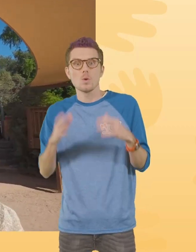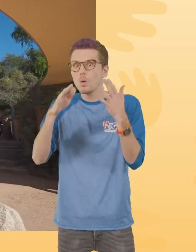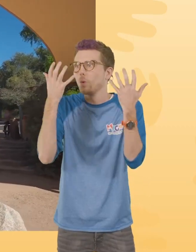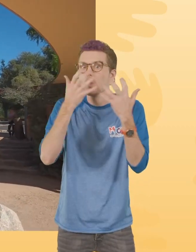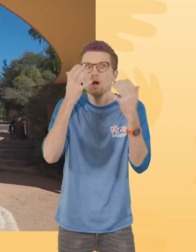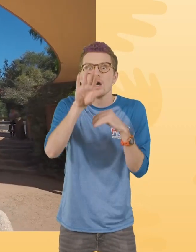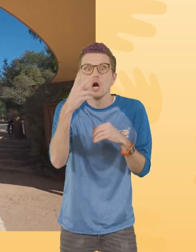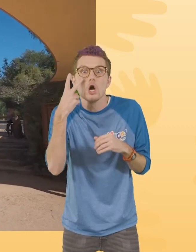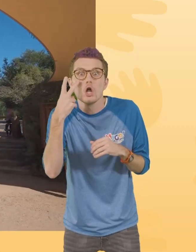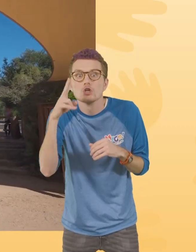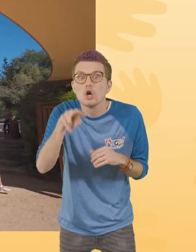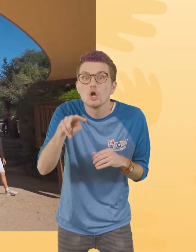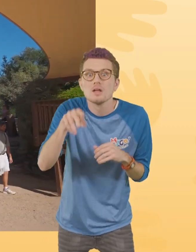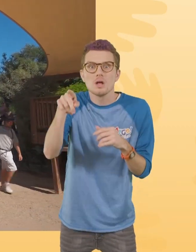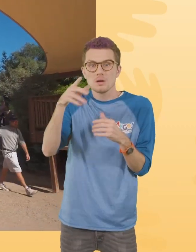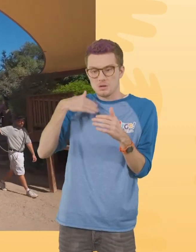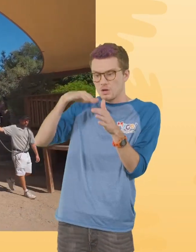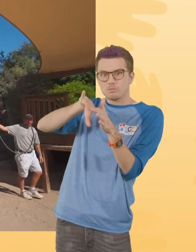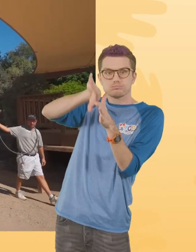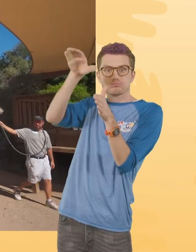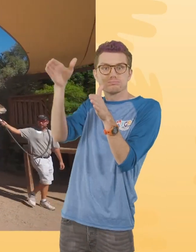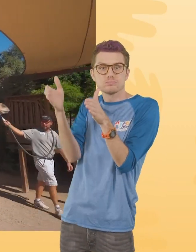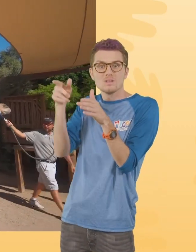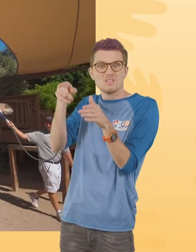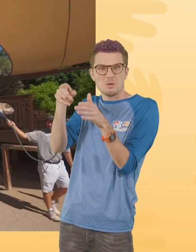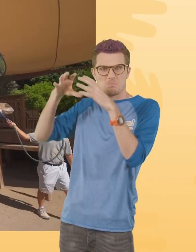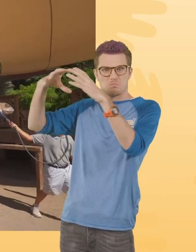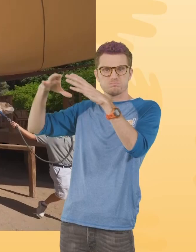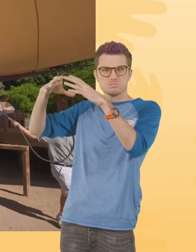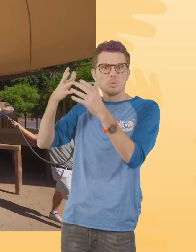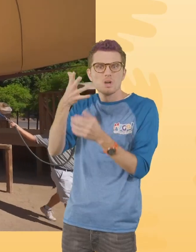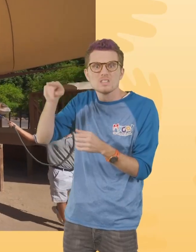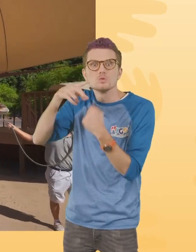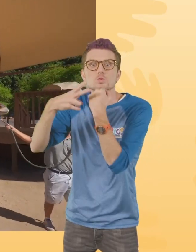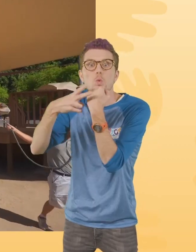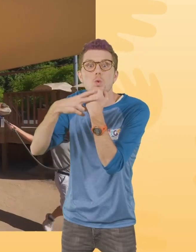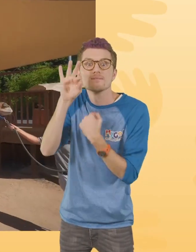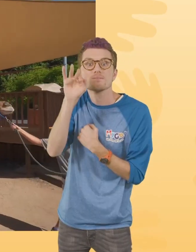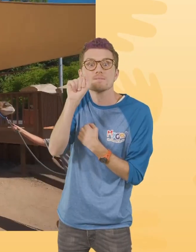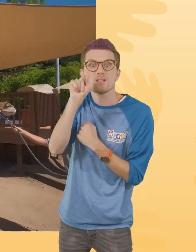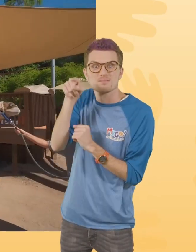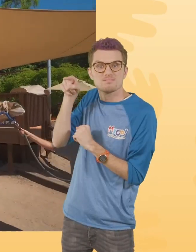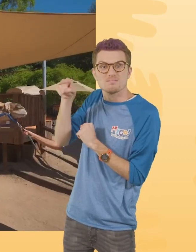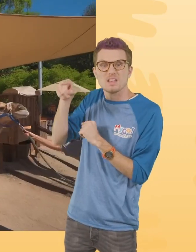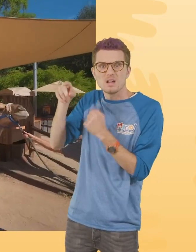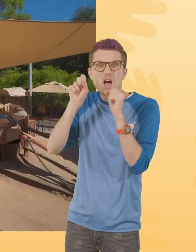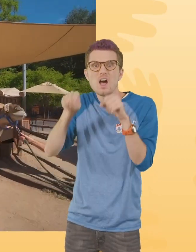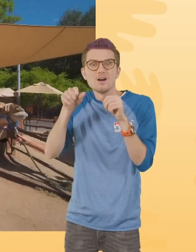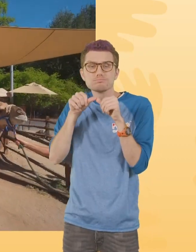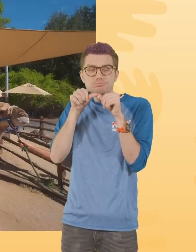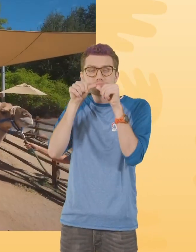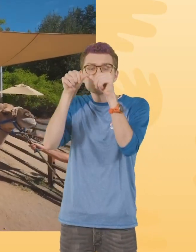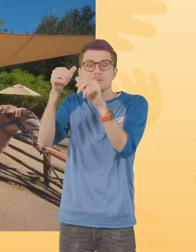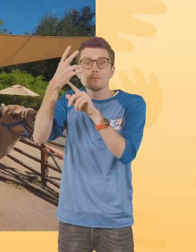Whoa! Check it out! See the hump of the camel? They store fat in here, and they can actually go